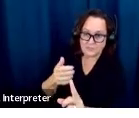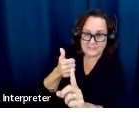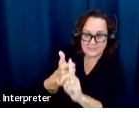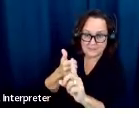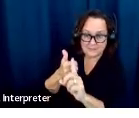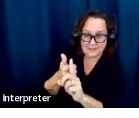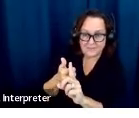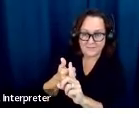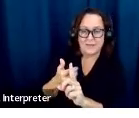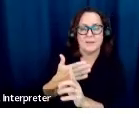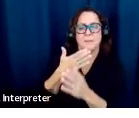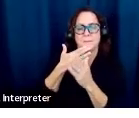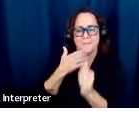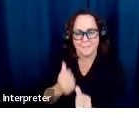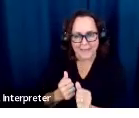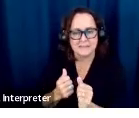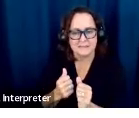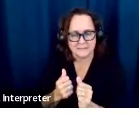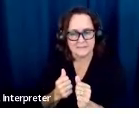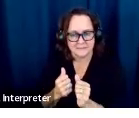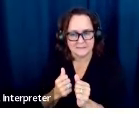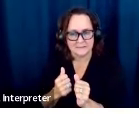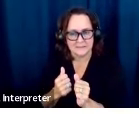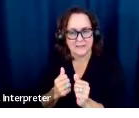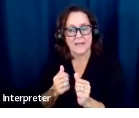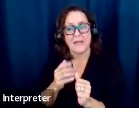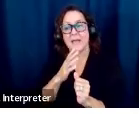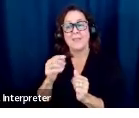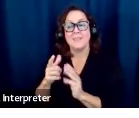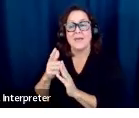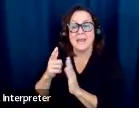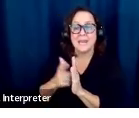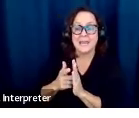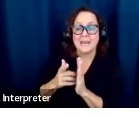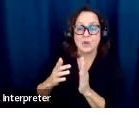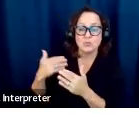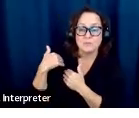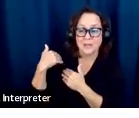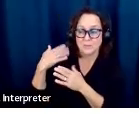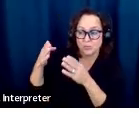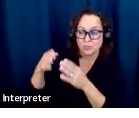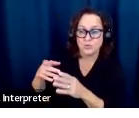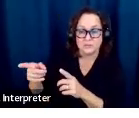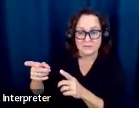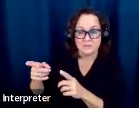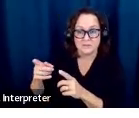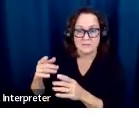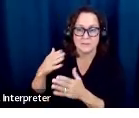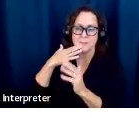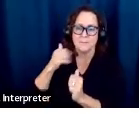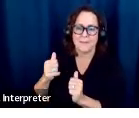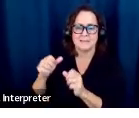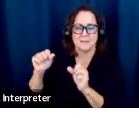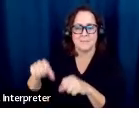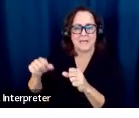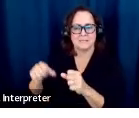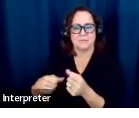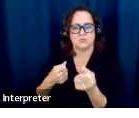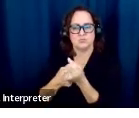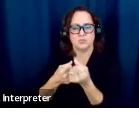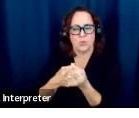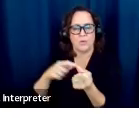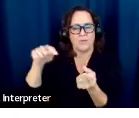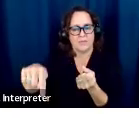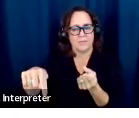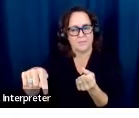participant. And when a legally responsible individual is paid to provide personal care services, the MCO care coordinator helps the participant establish